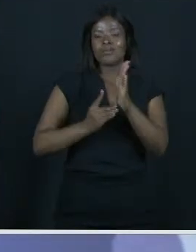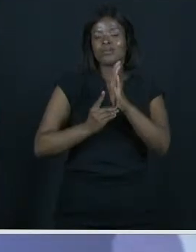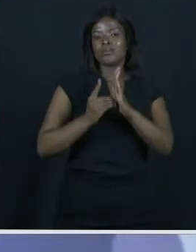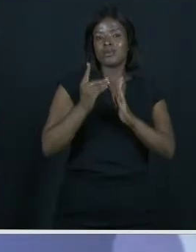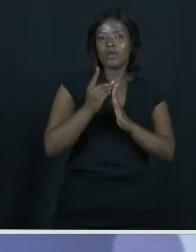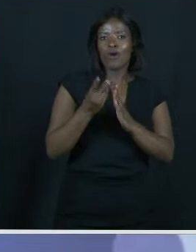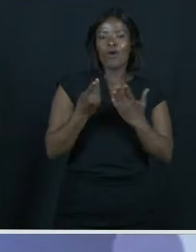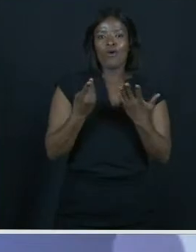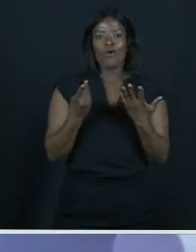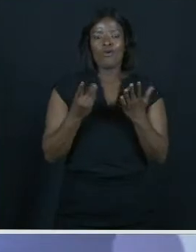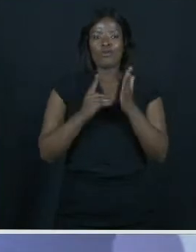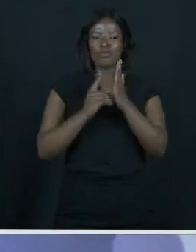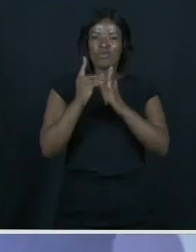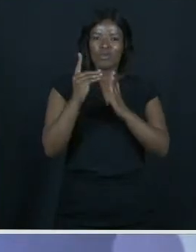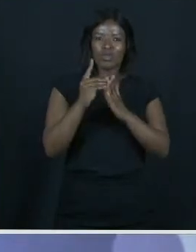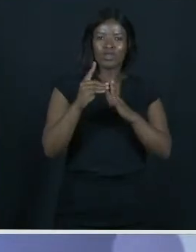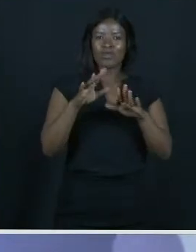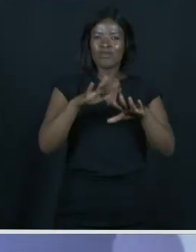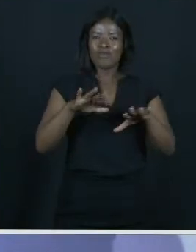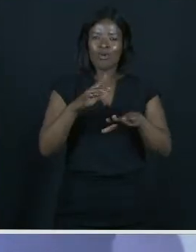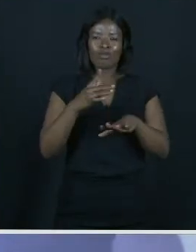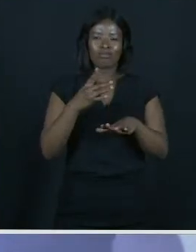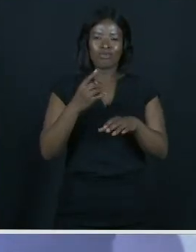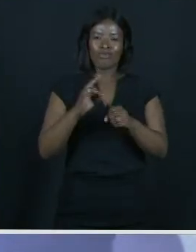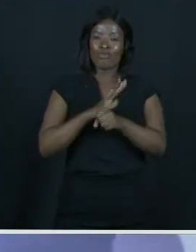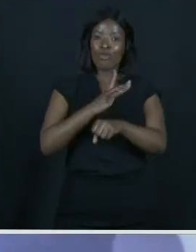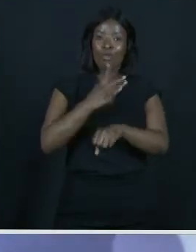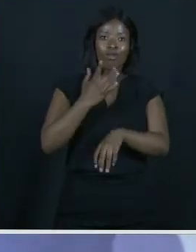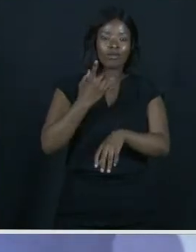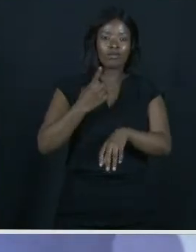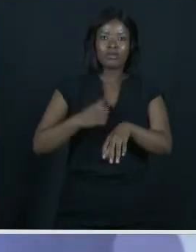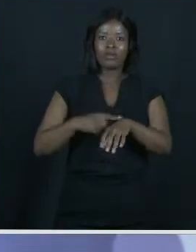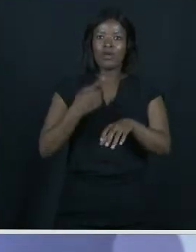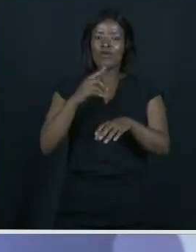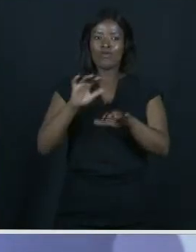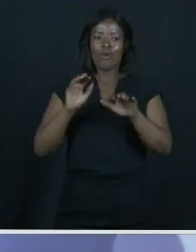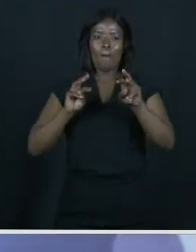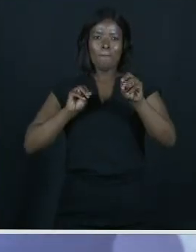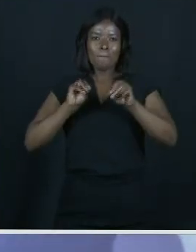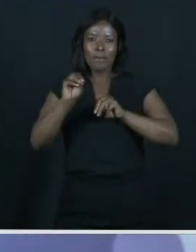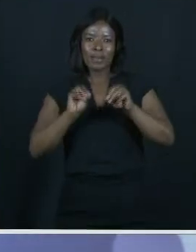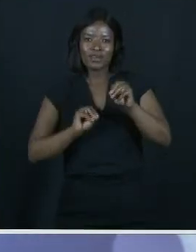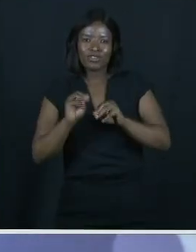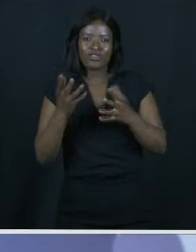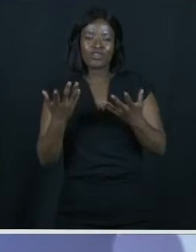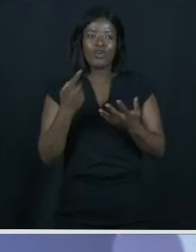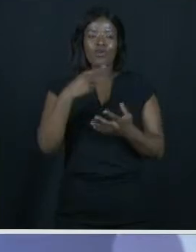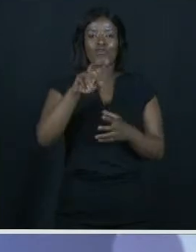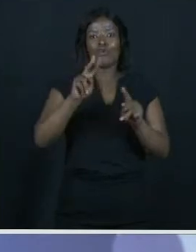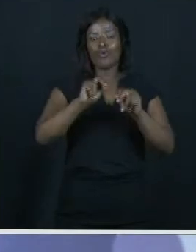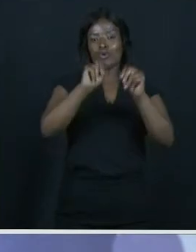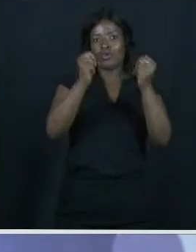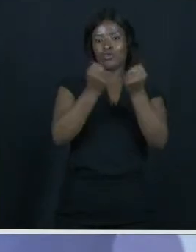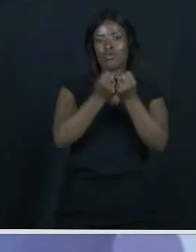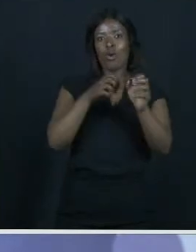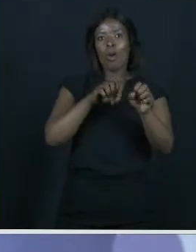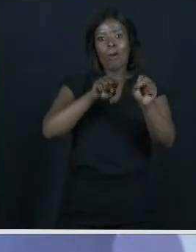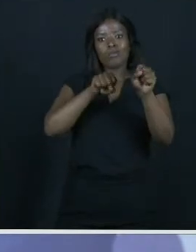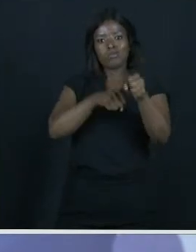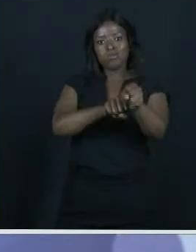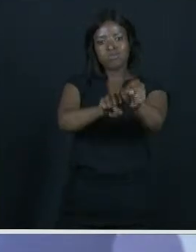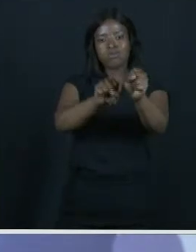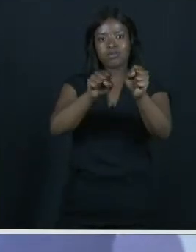developments and barriers to the full effect of implementation of the National Strategic